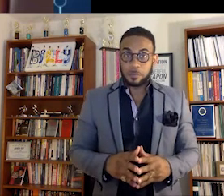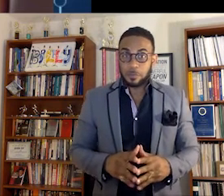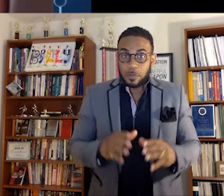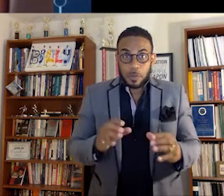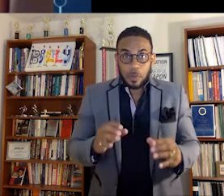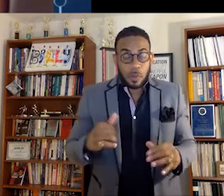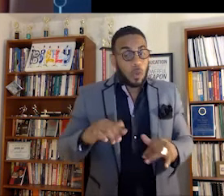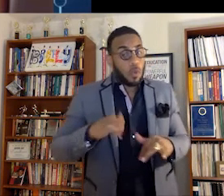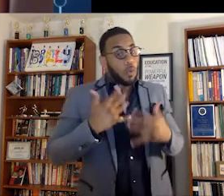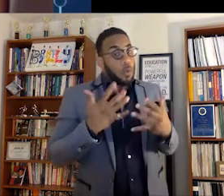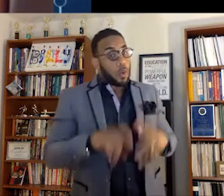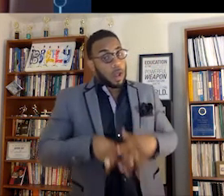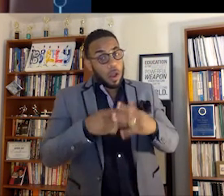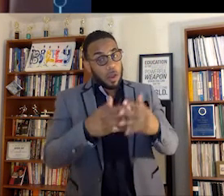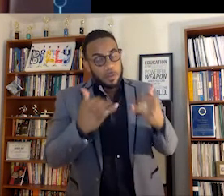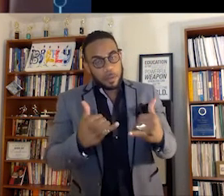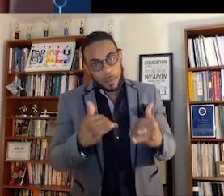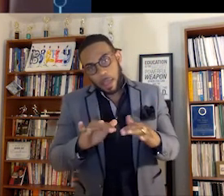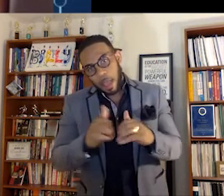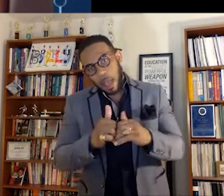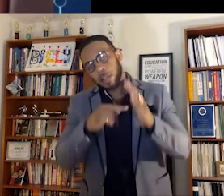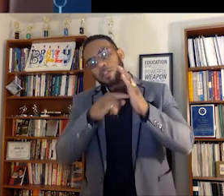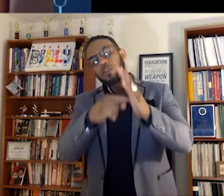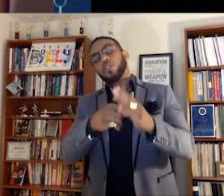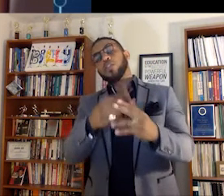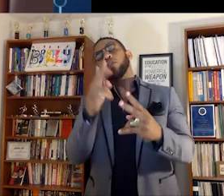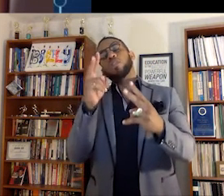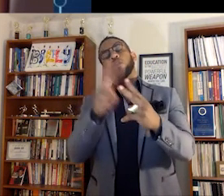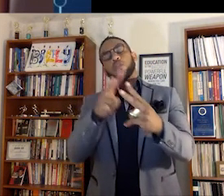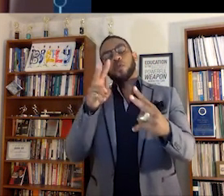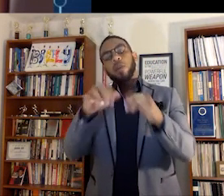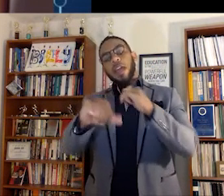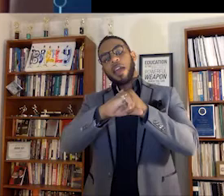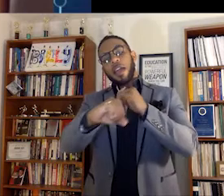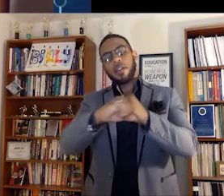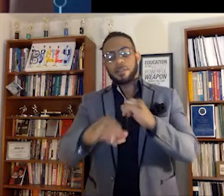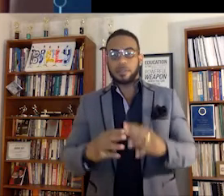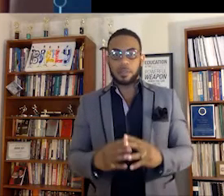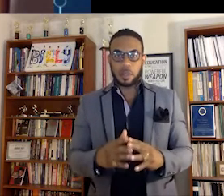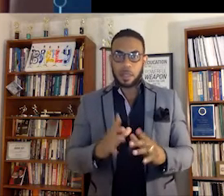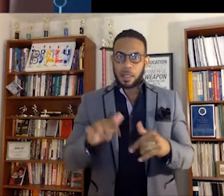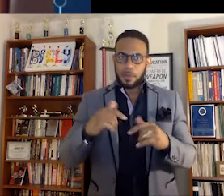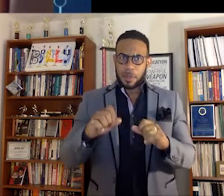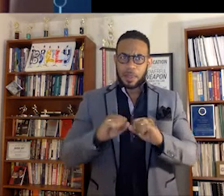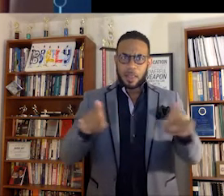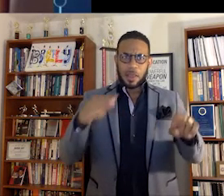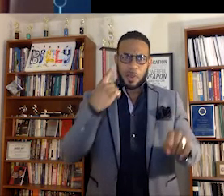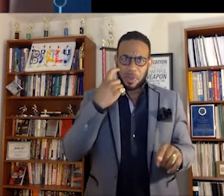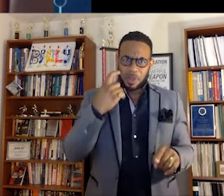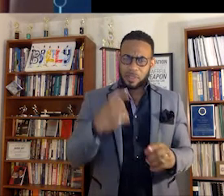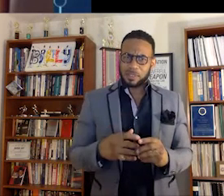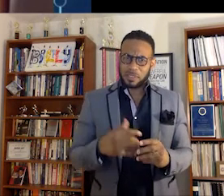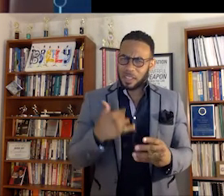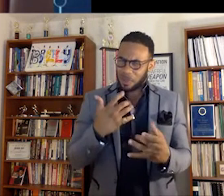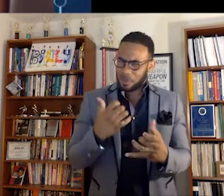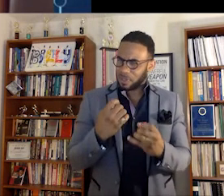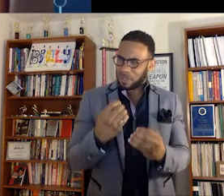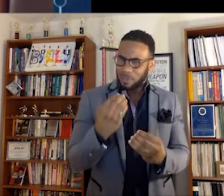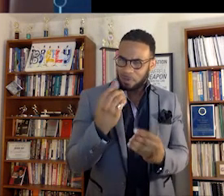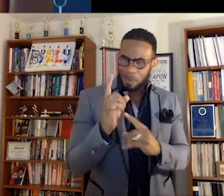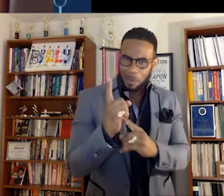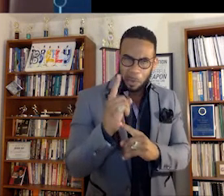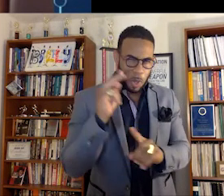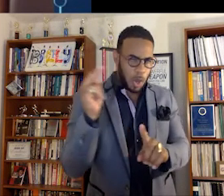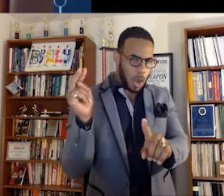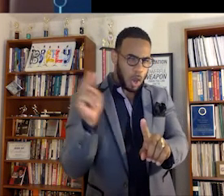So we wanted to start off today by showing you two advertisements that have been out recently. So I just want to give you a moment